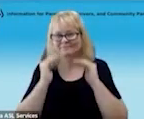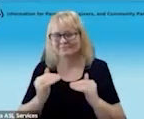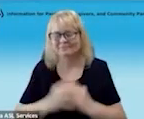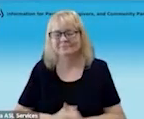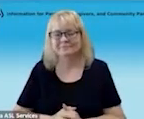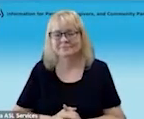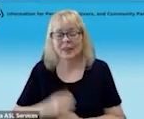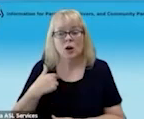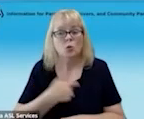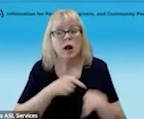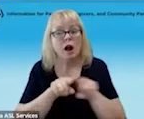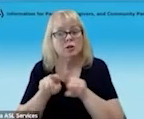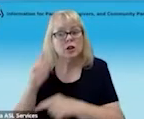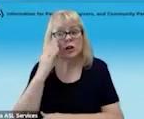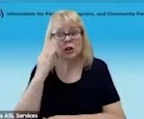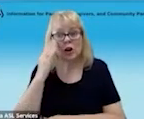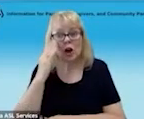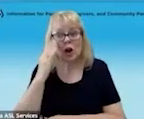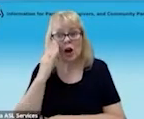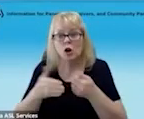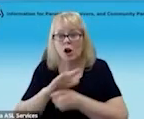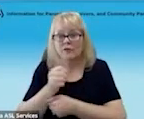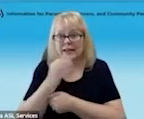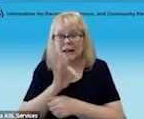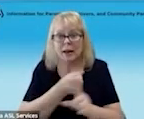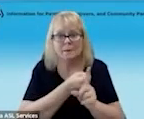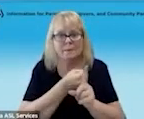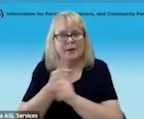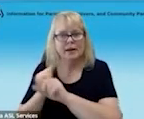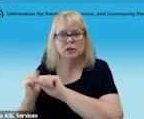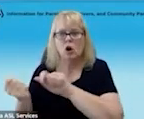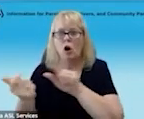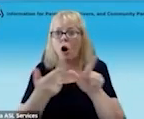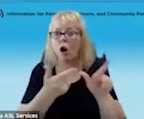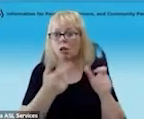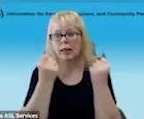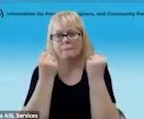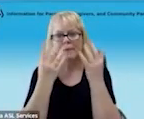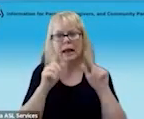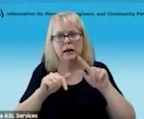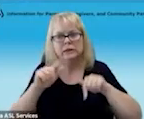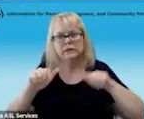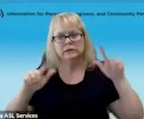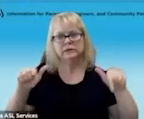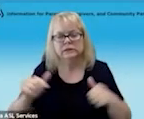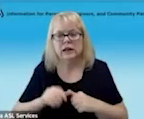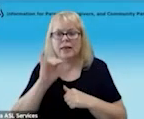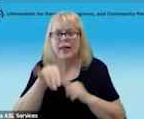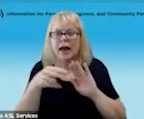with parents to learn and address specific concerns with vaccination. Next